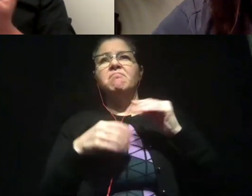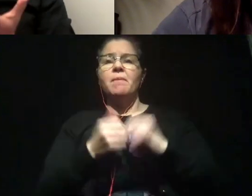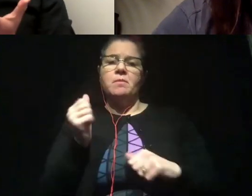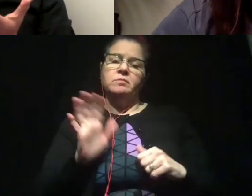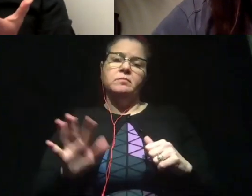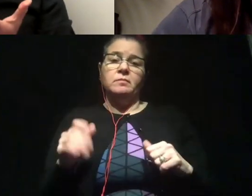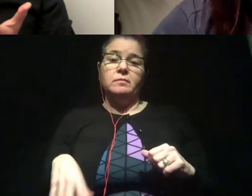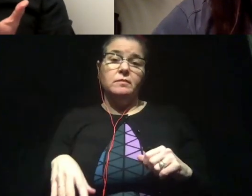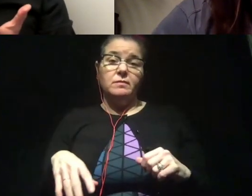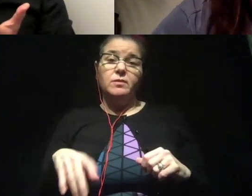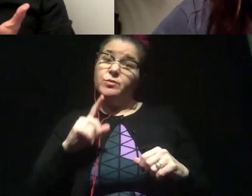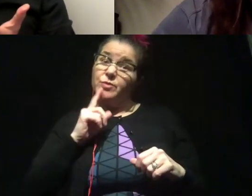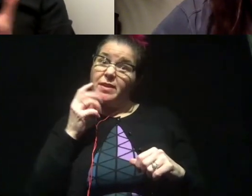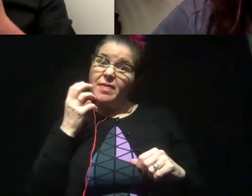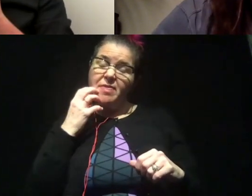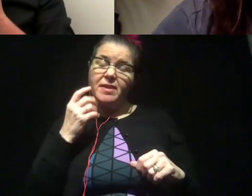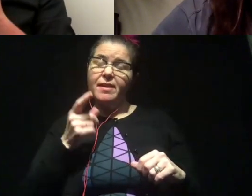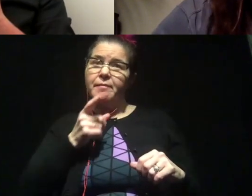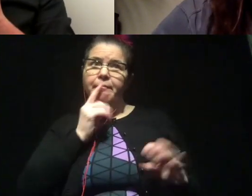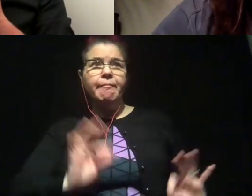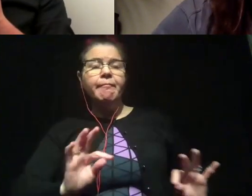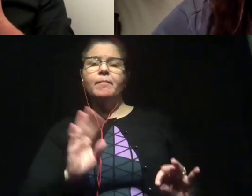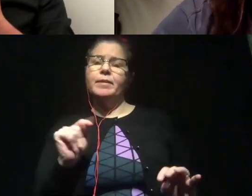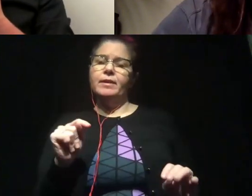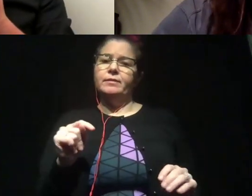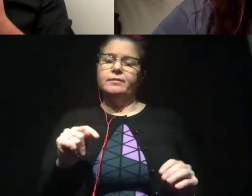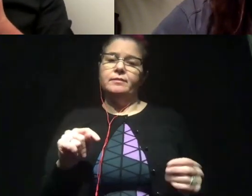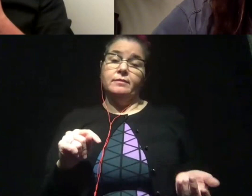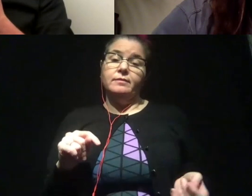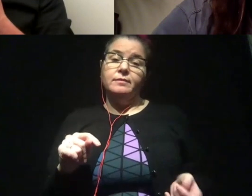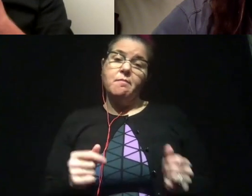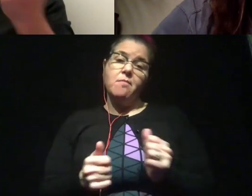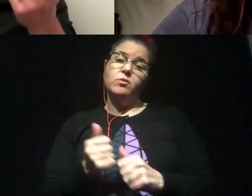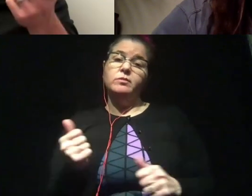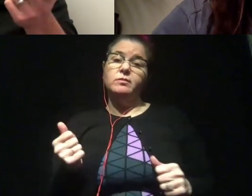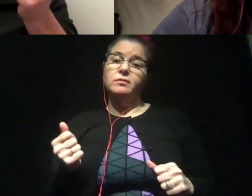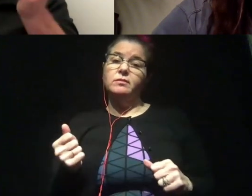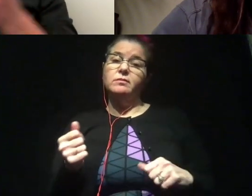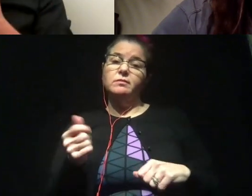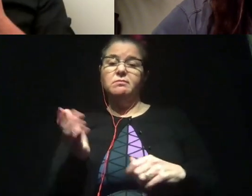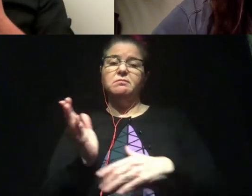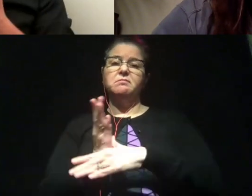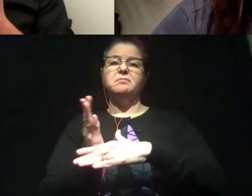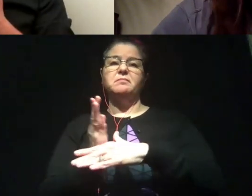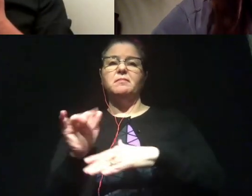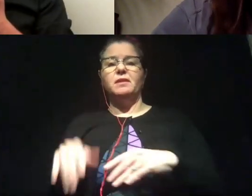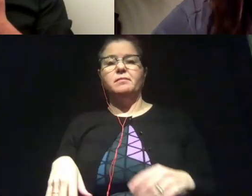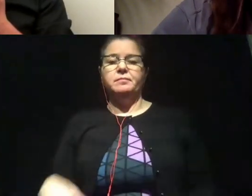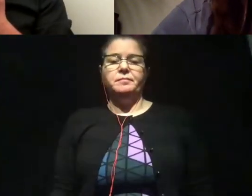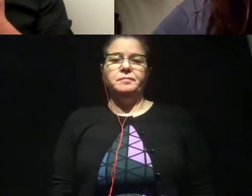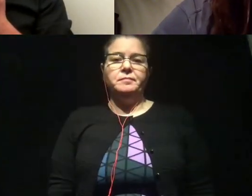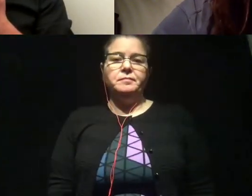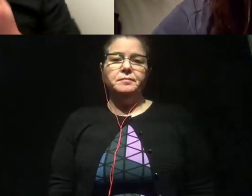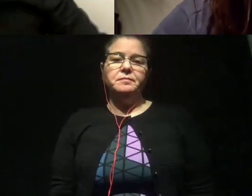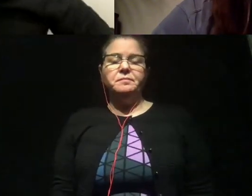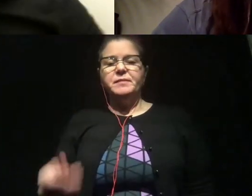which is still really thick. You don't want to be under that. But yeah, most glaciers are on that border of thickness, a few